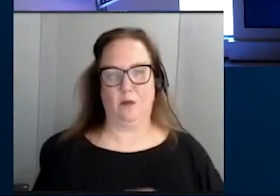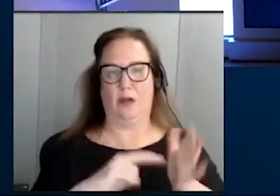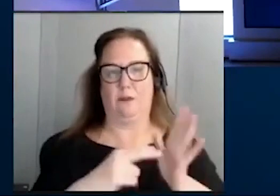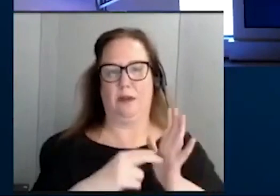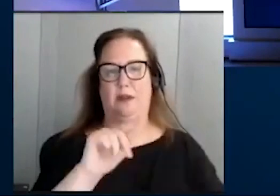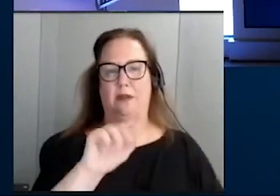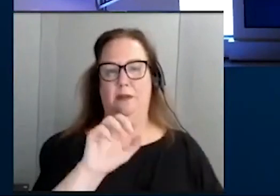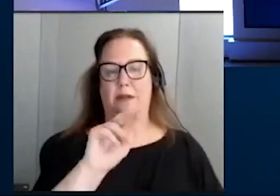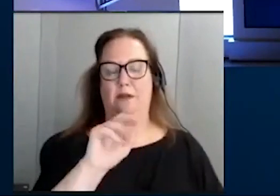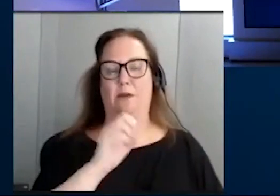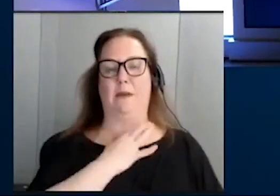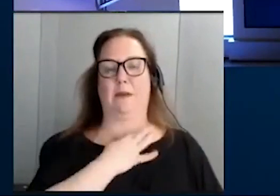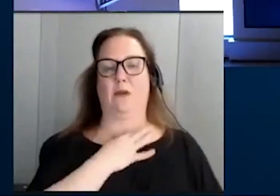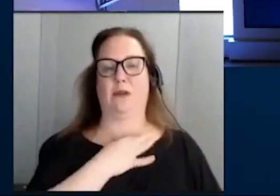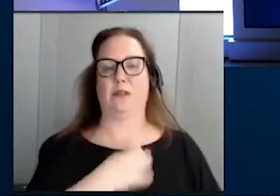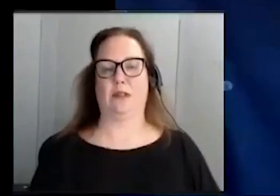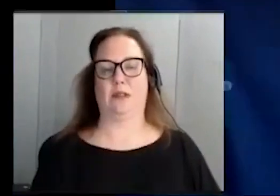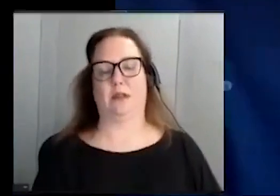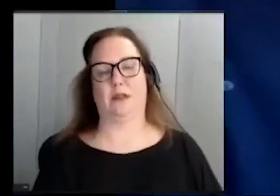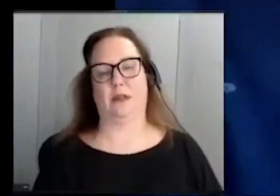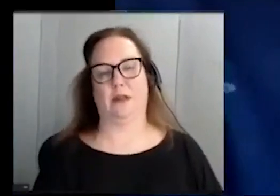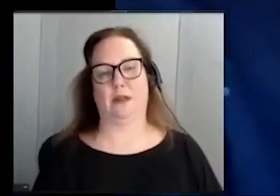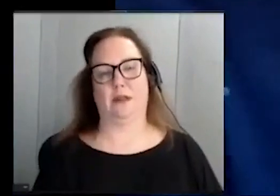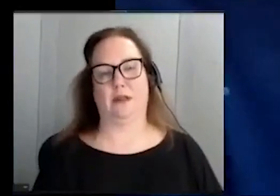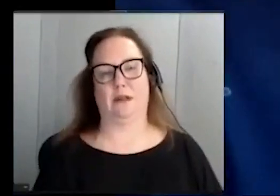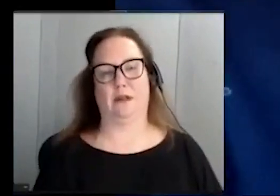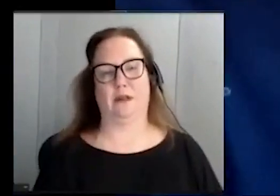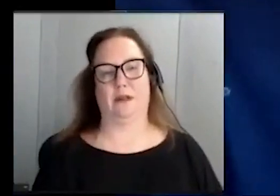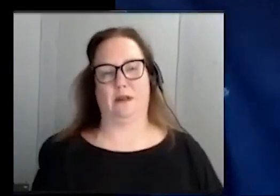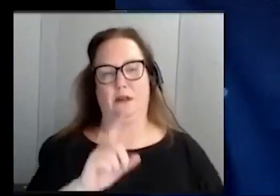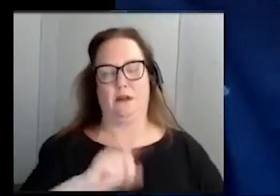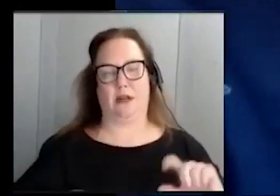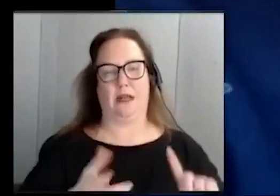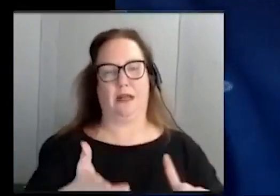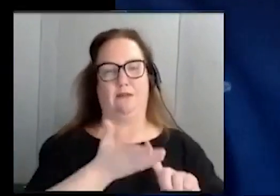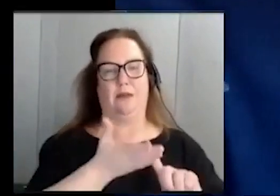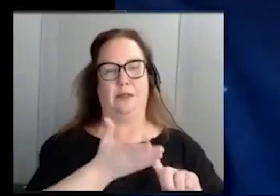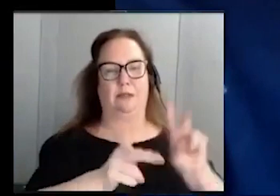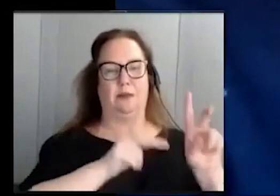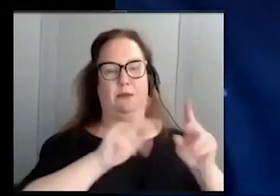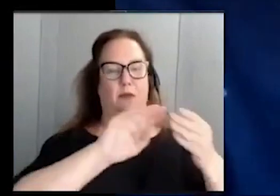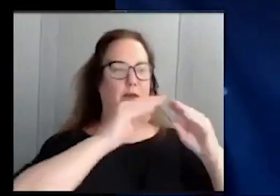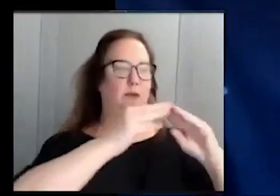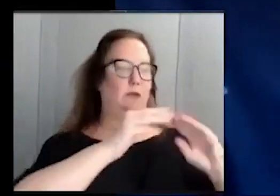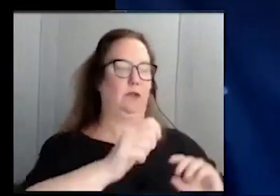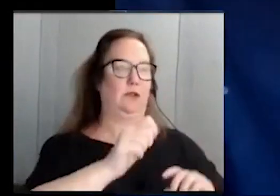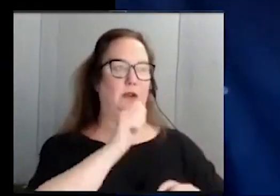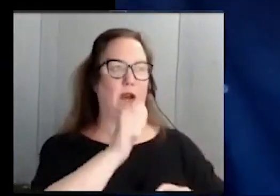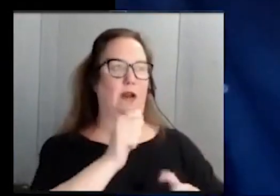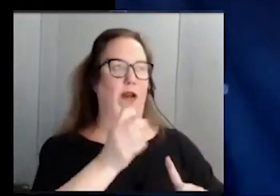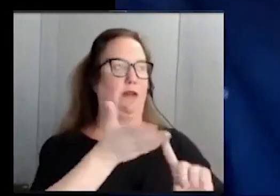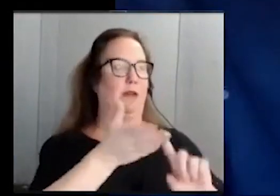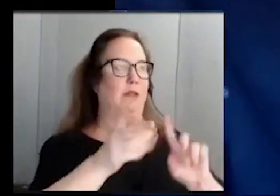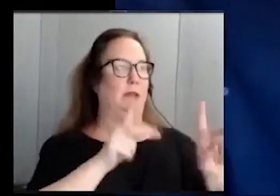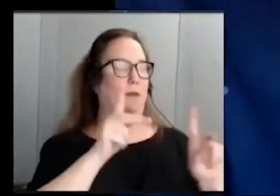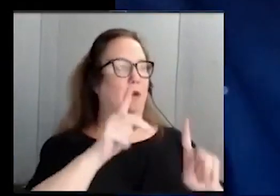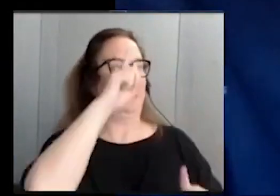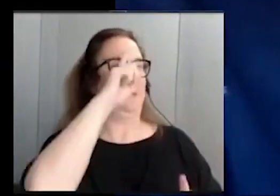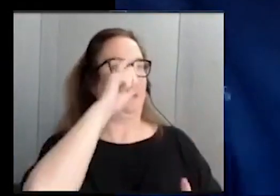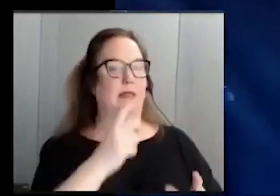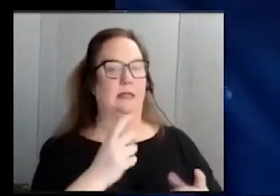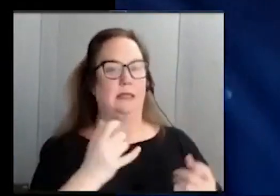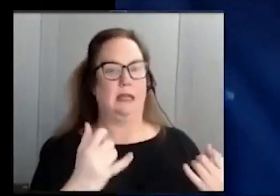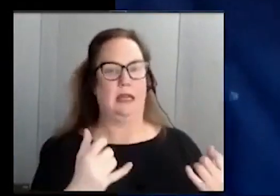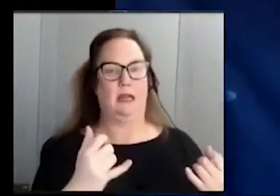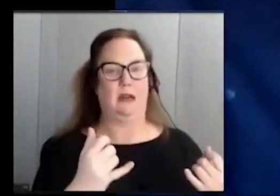curious. Well, you're not going to convince people with numbers, or you're not going to convince them, because even